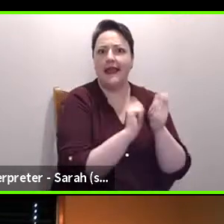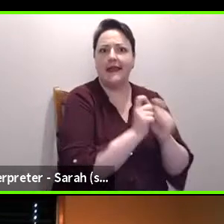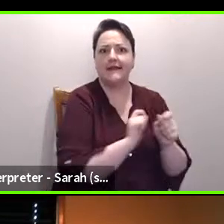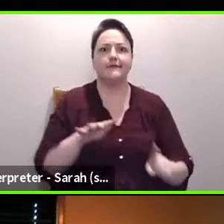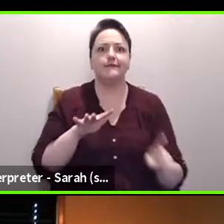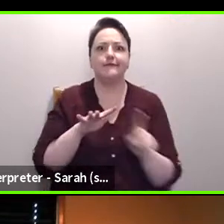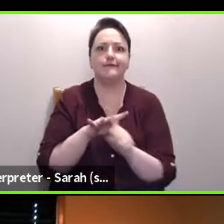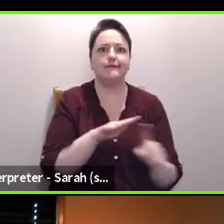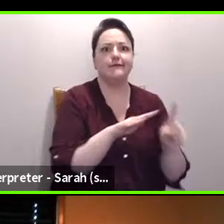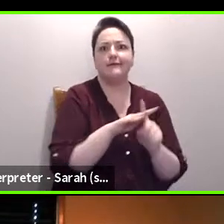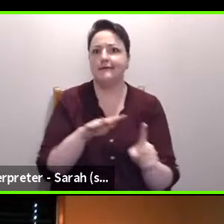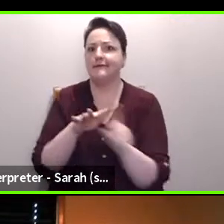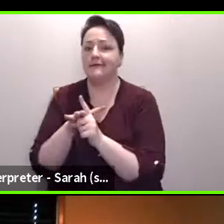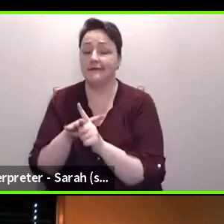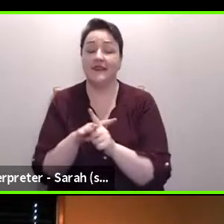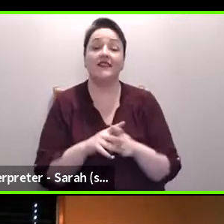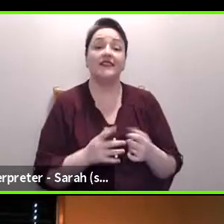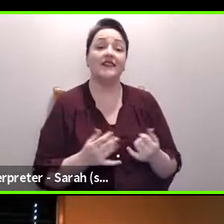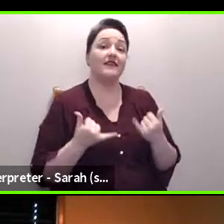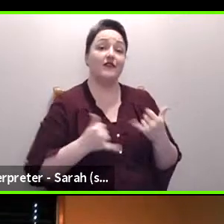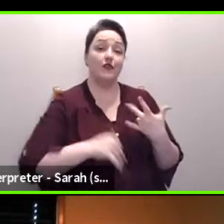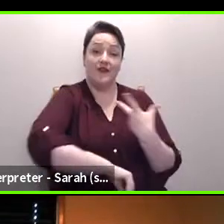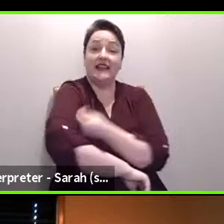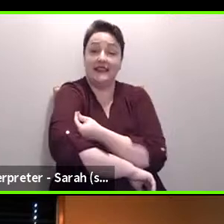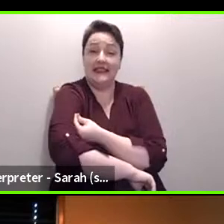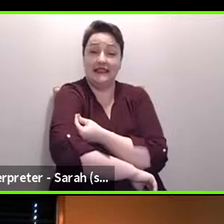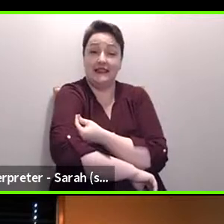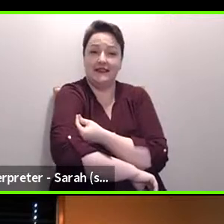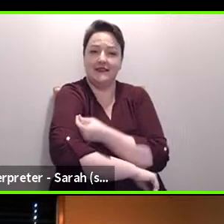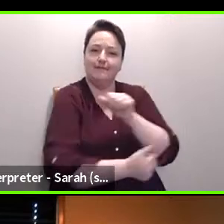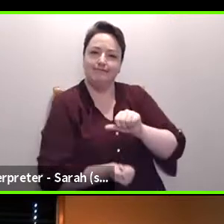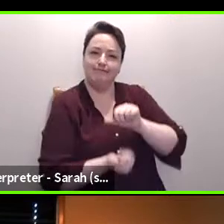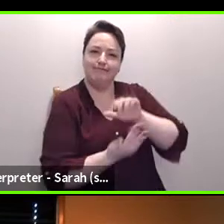were developed against, I would say, sort of the original strain of COVID.